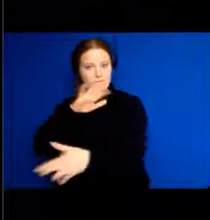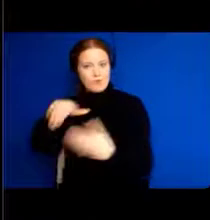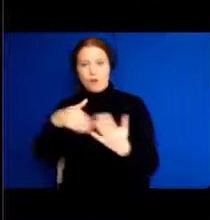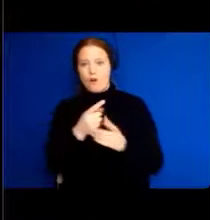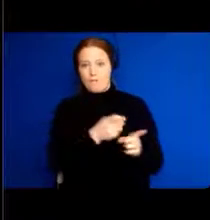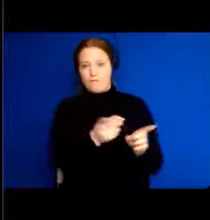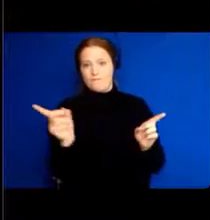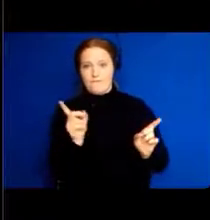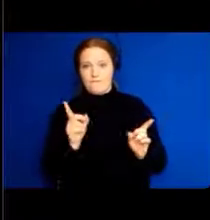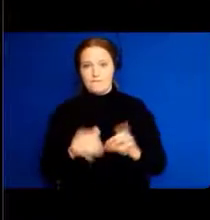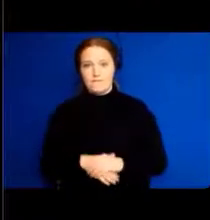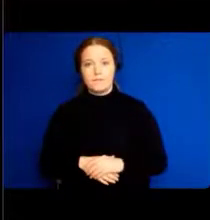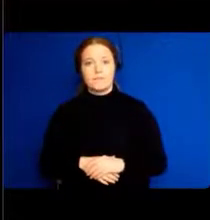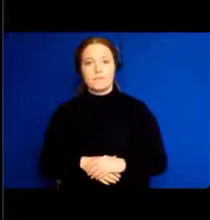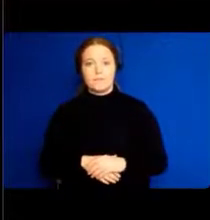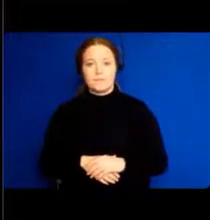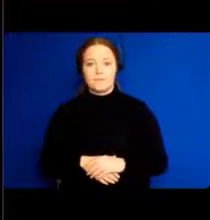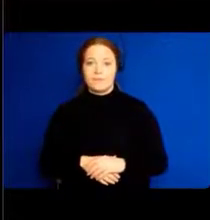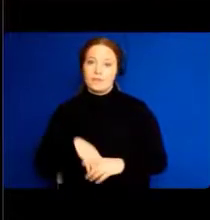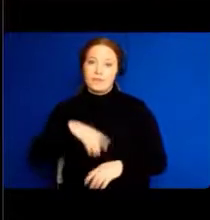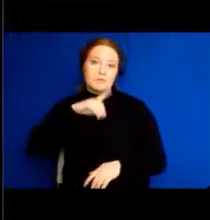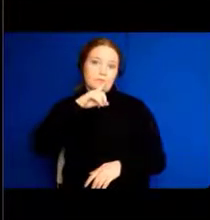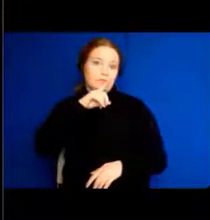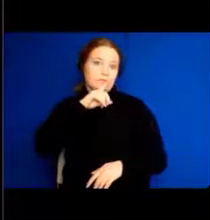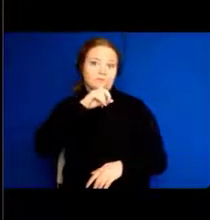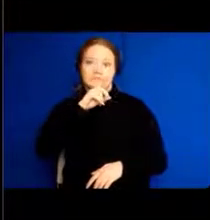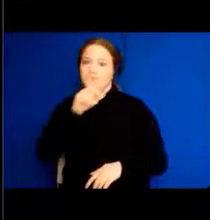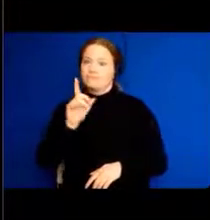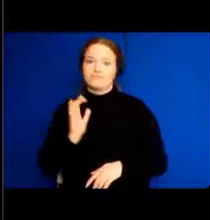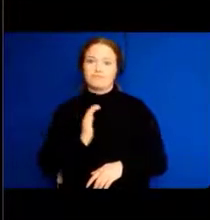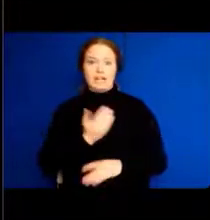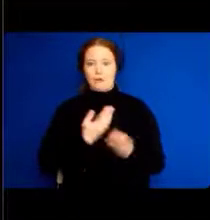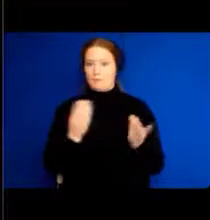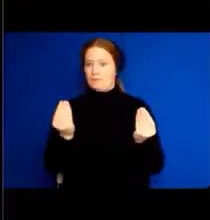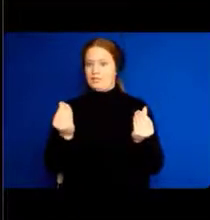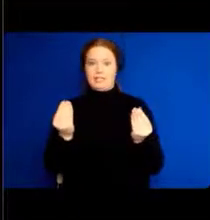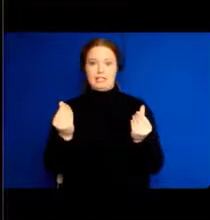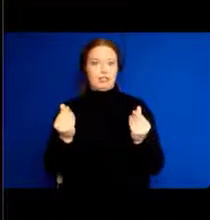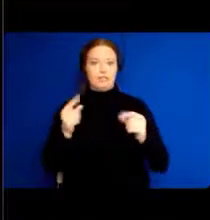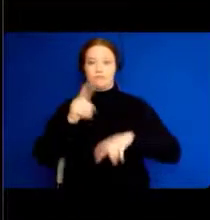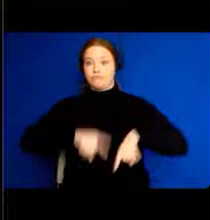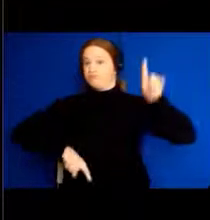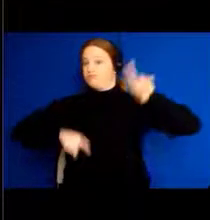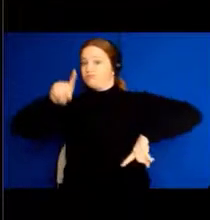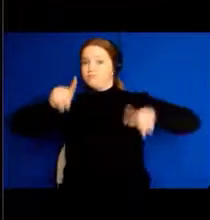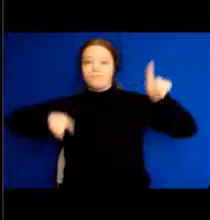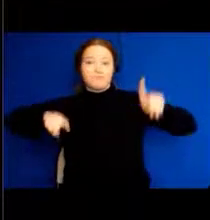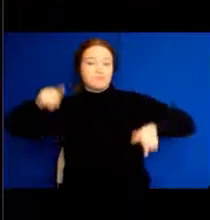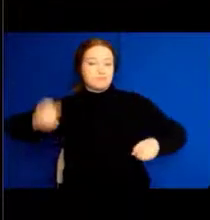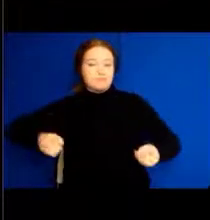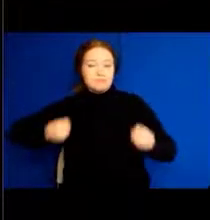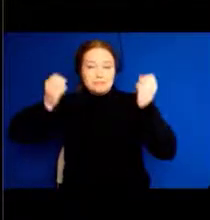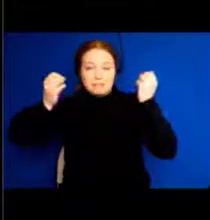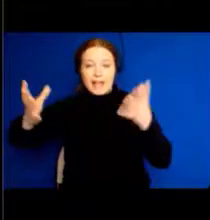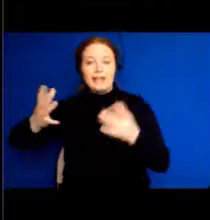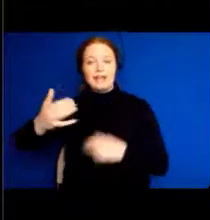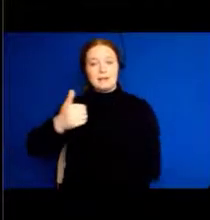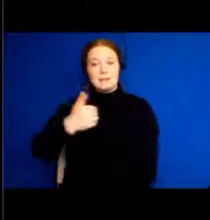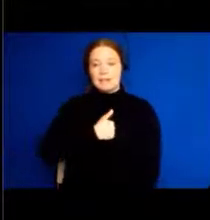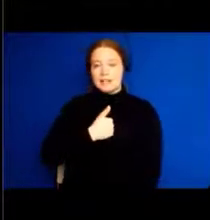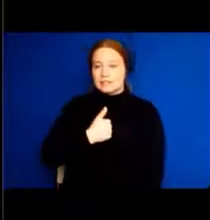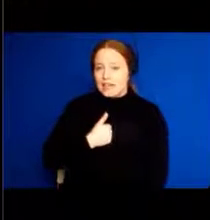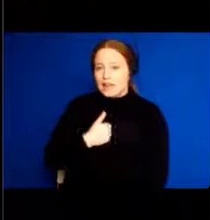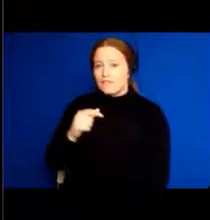was a great array of materials, and setting up for these workshops involved Gloria and myself and Natasha and others